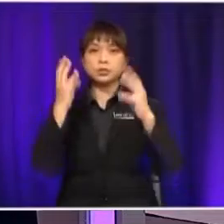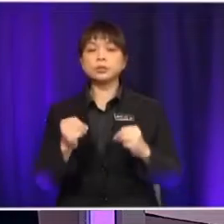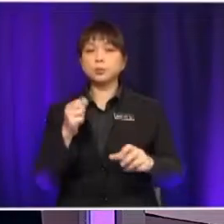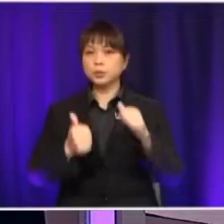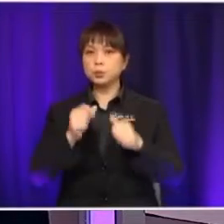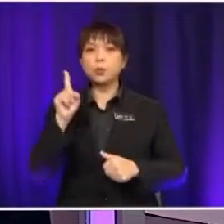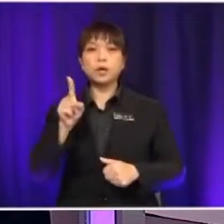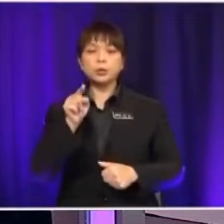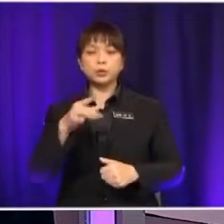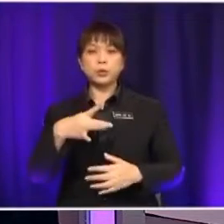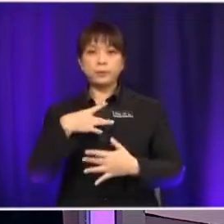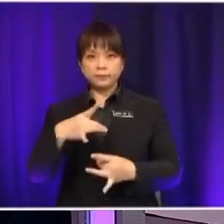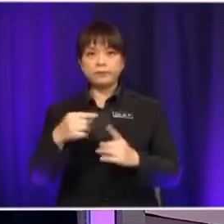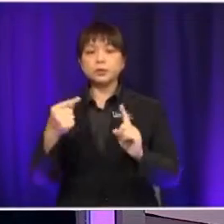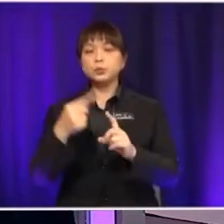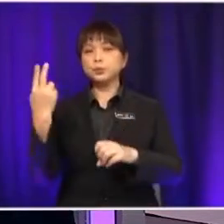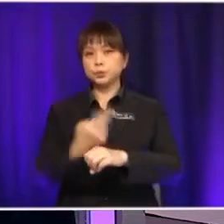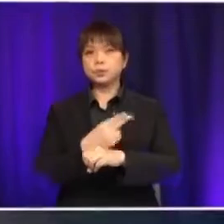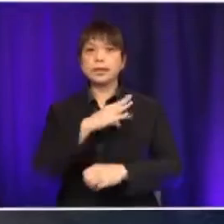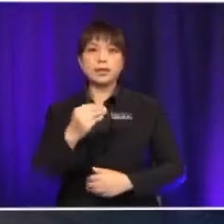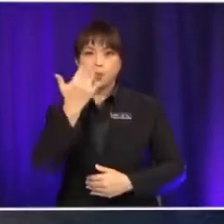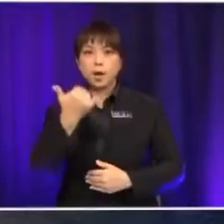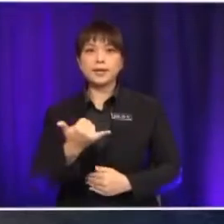why. Okay, anyone would like to try on this?